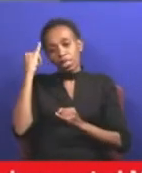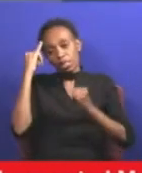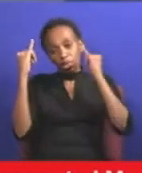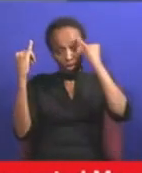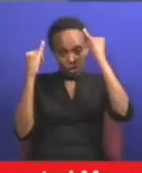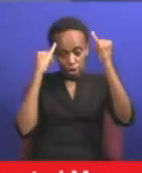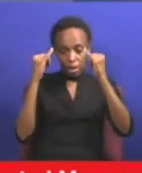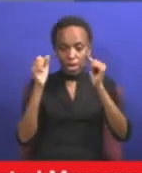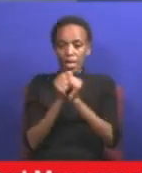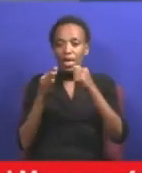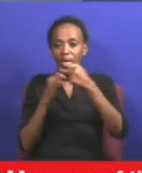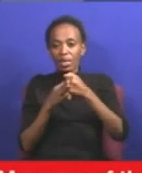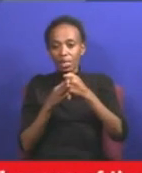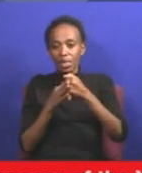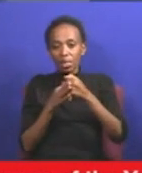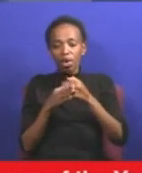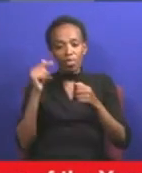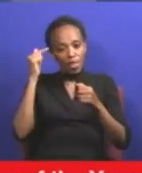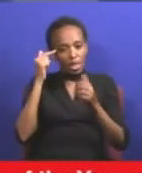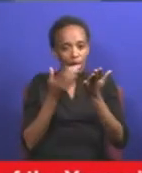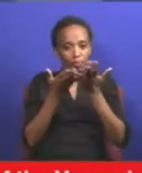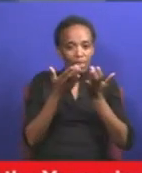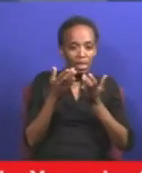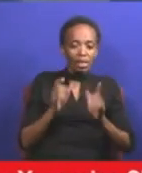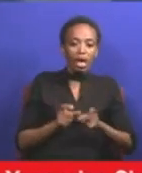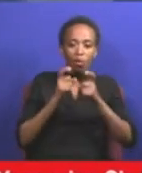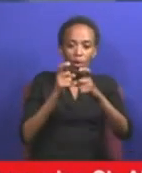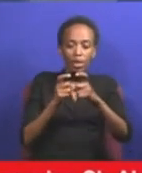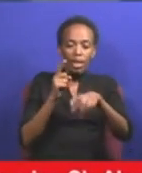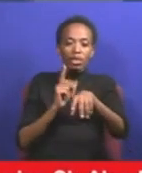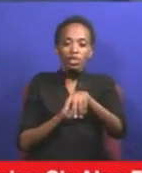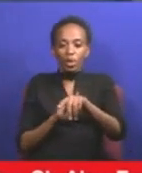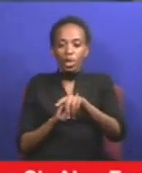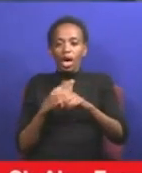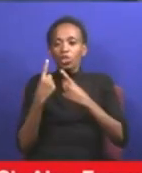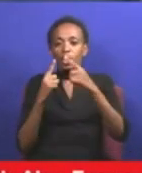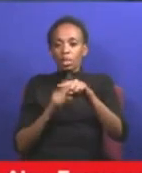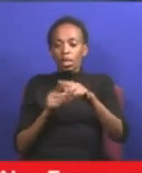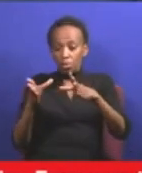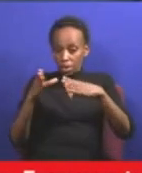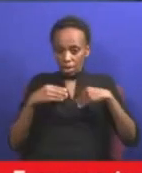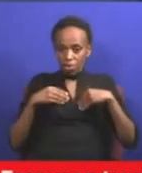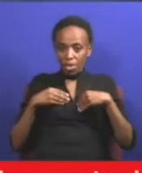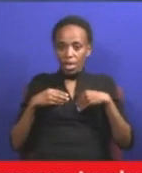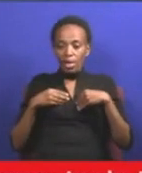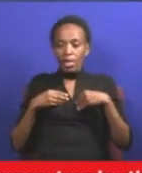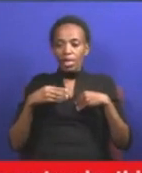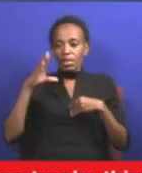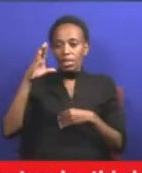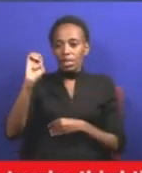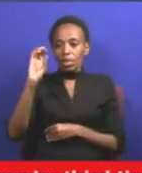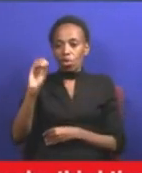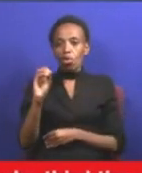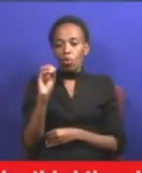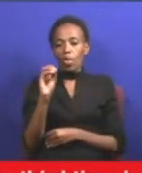in the 18th edition of the Think Business Awards. Speaking while receiving the award, the Faulu Bank Acting Chief